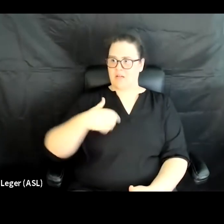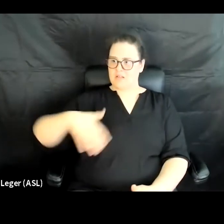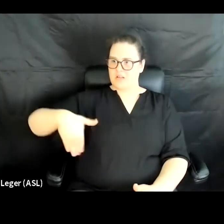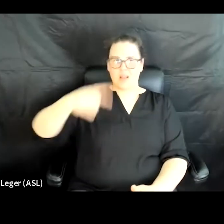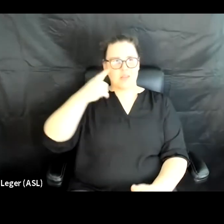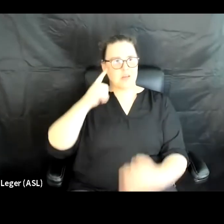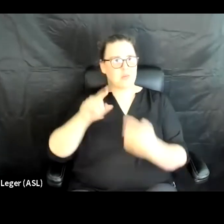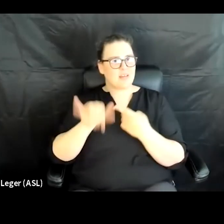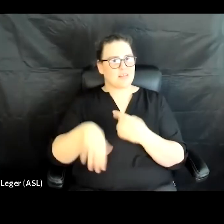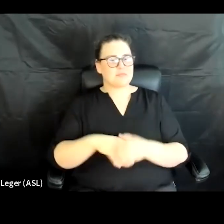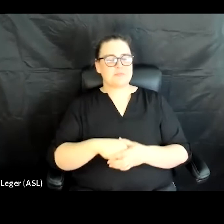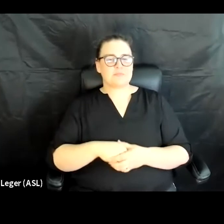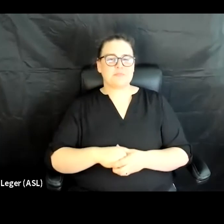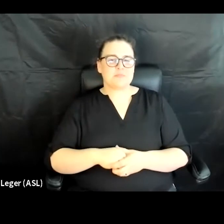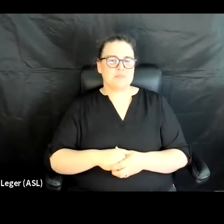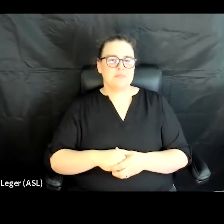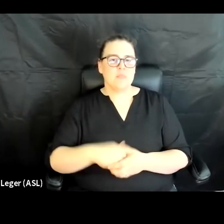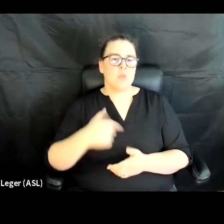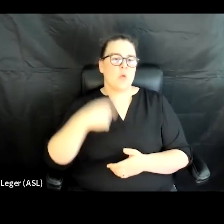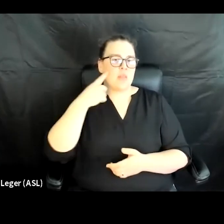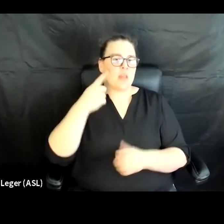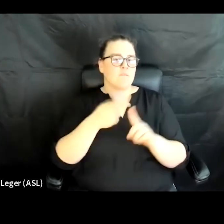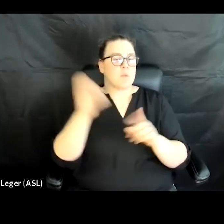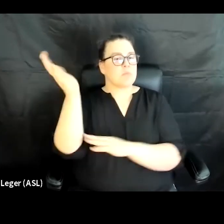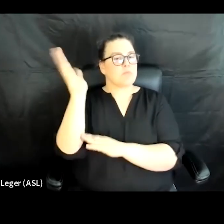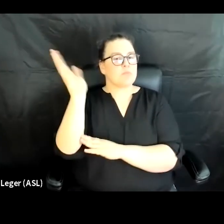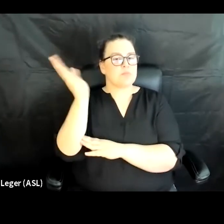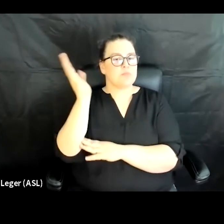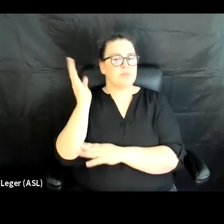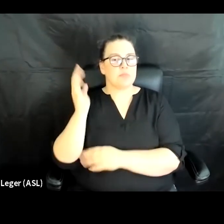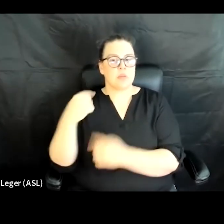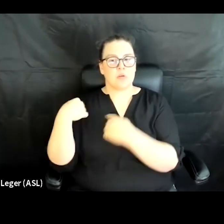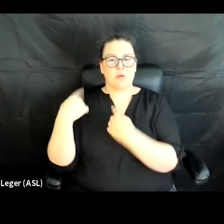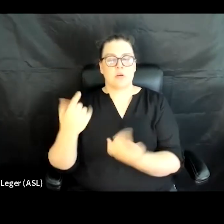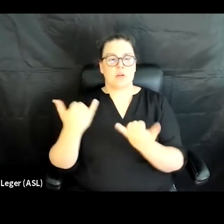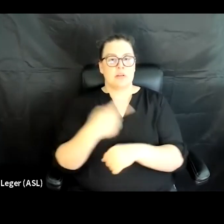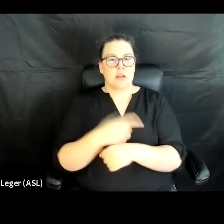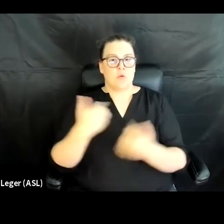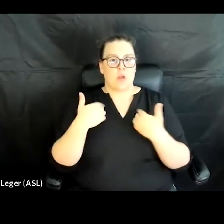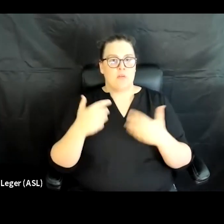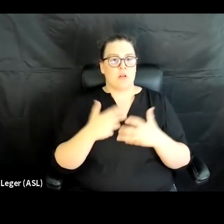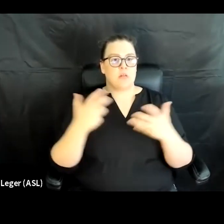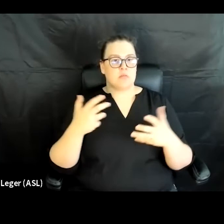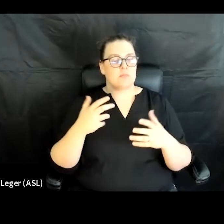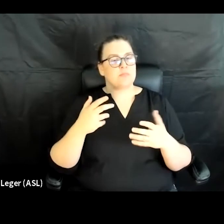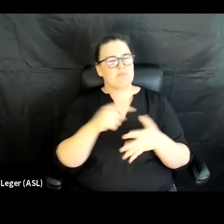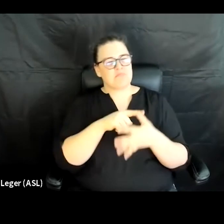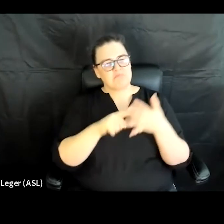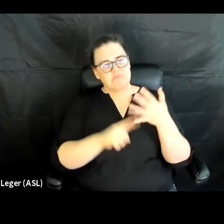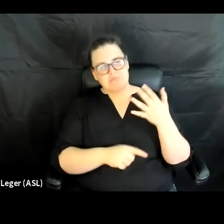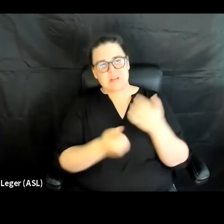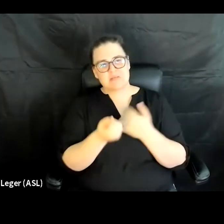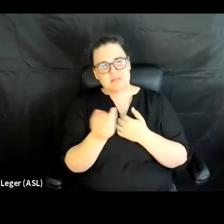about very much. And I think from our presentations so far today, we've got a number of issues